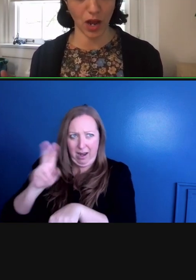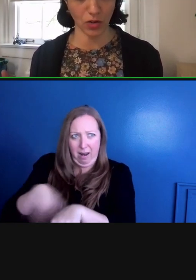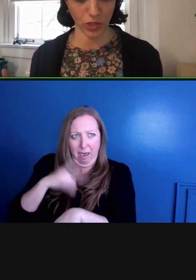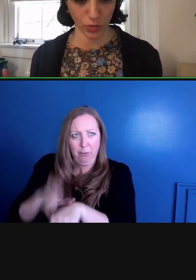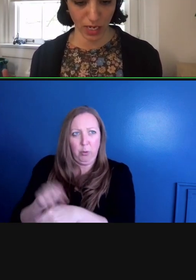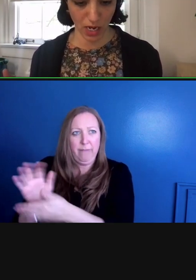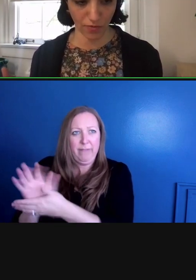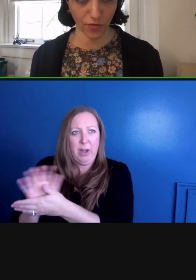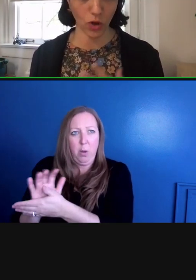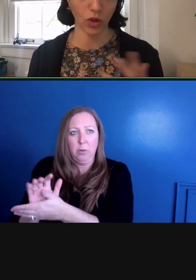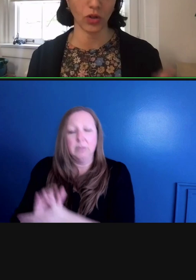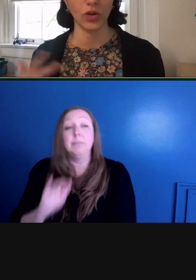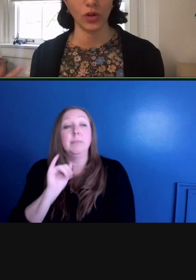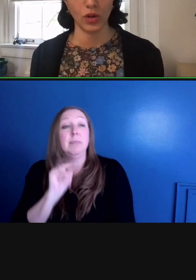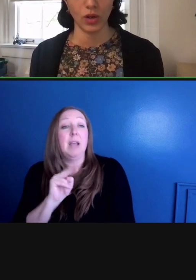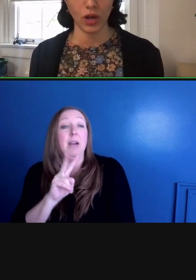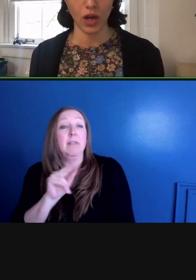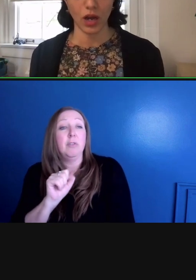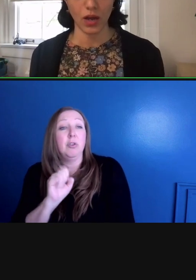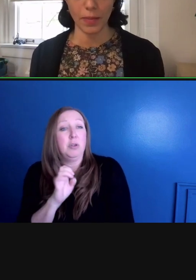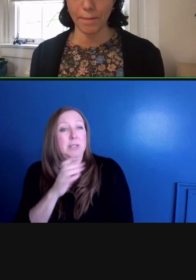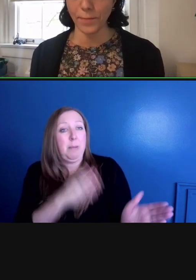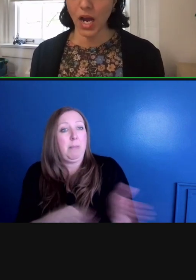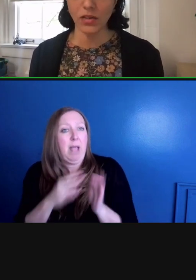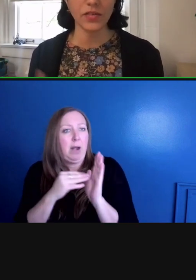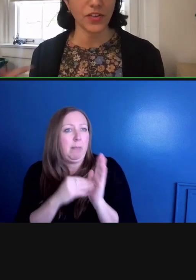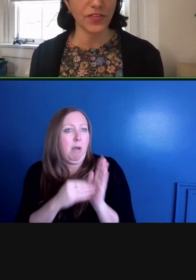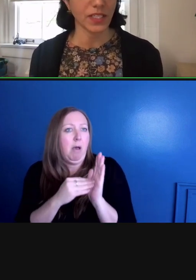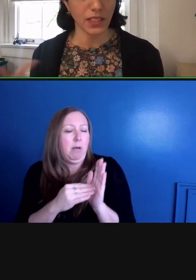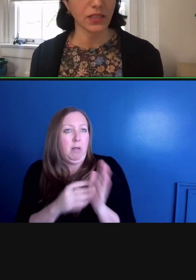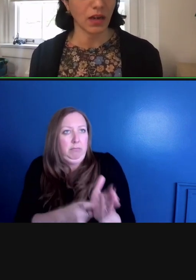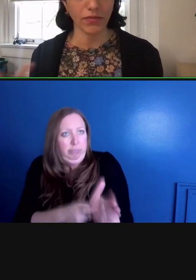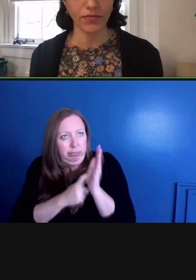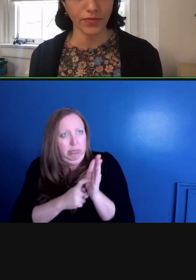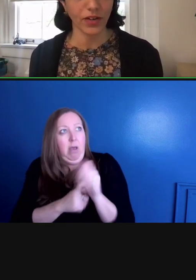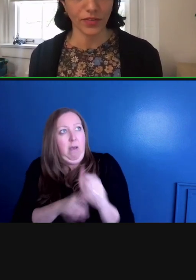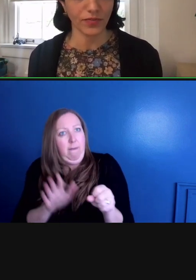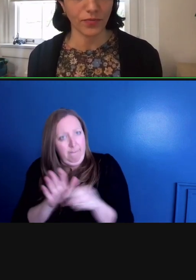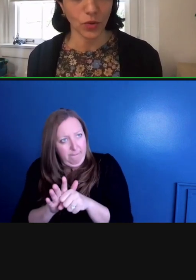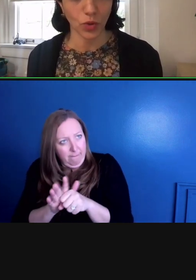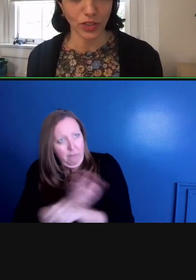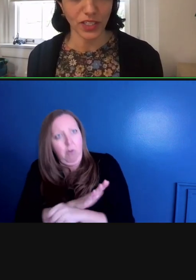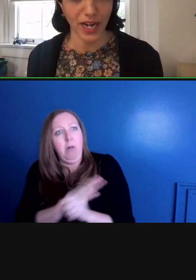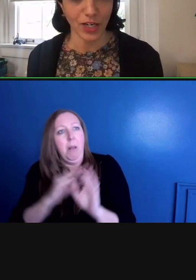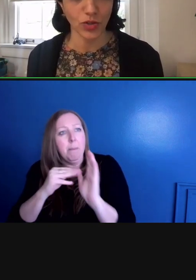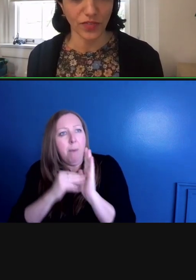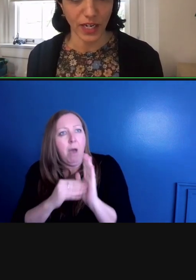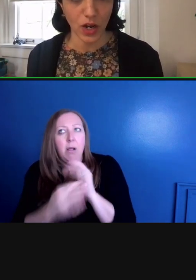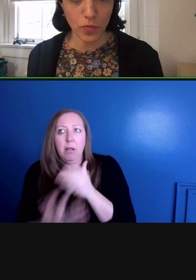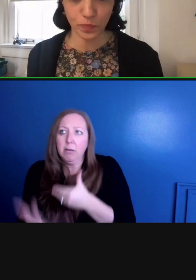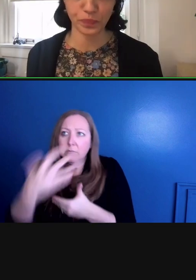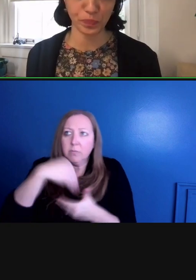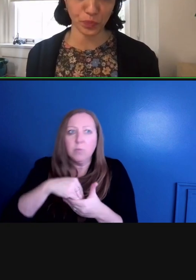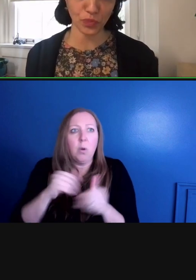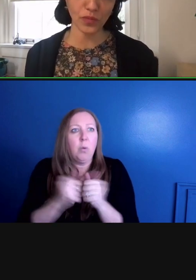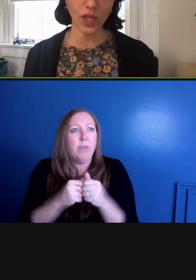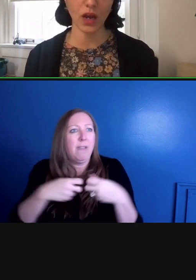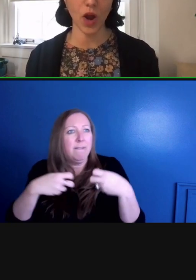inverse planning model, which would need a full model of the physics of the world in a natural